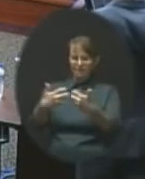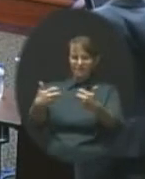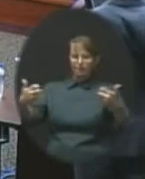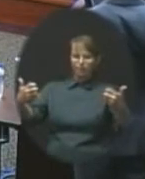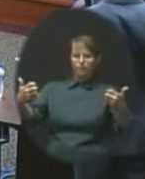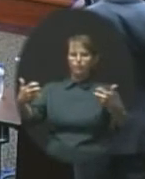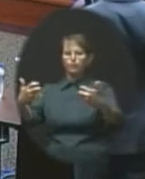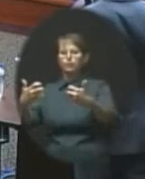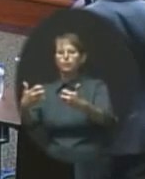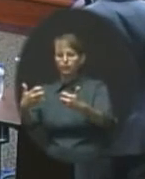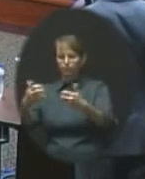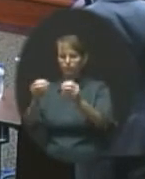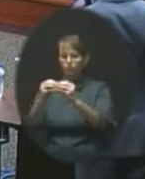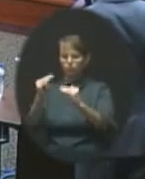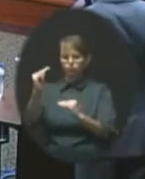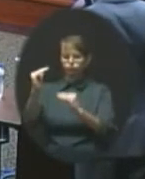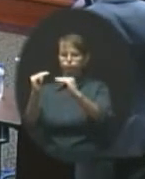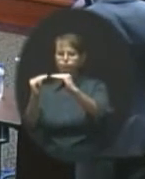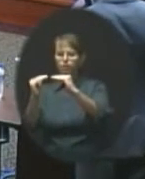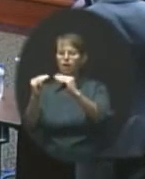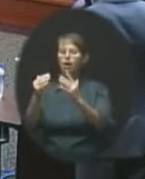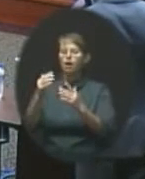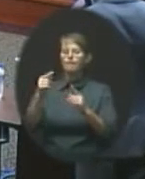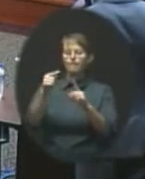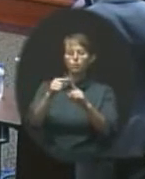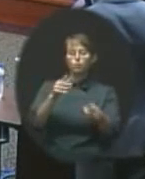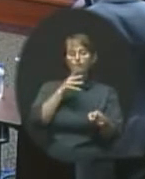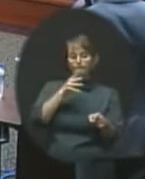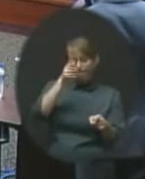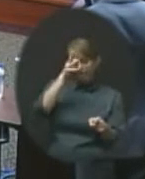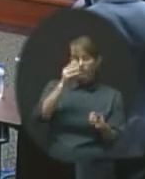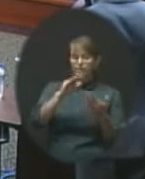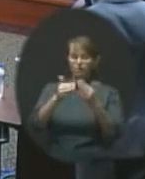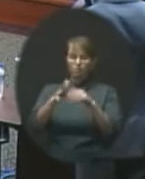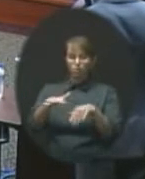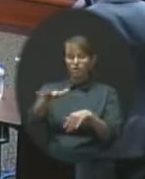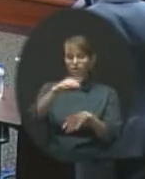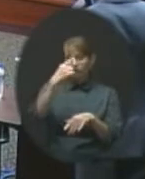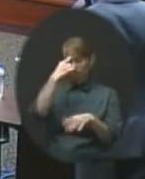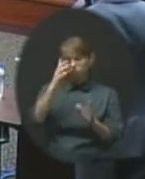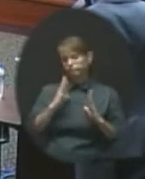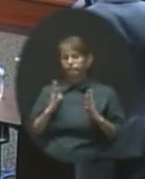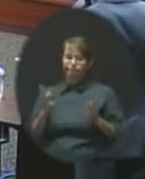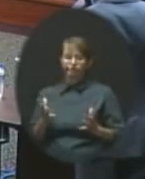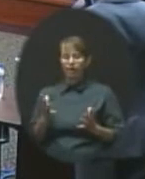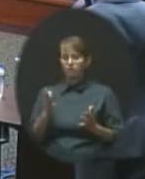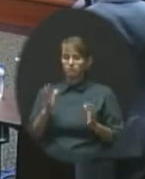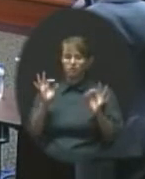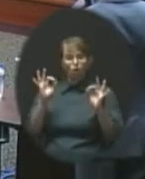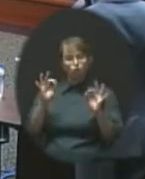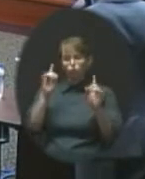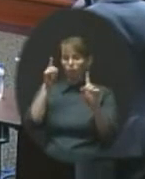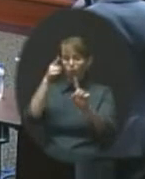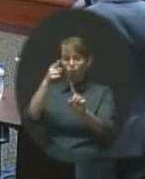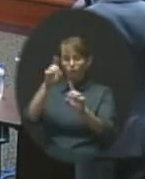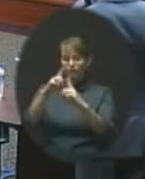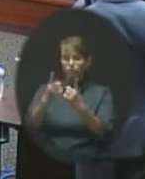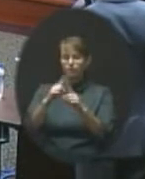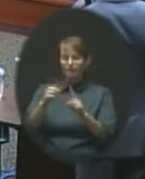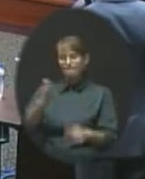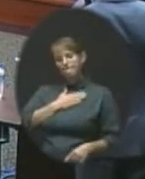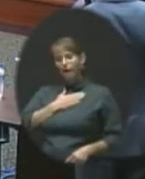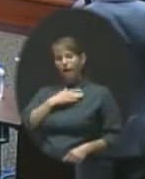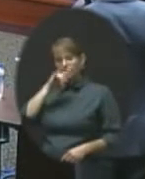the parents and to the community, they say, well, that's well and good. That's an admirable goal for the district to have. But what about my